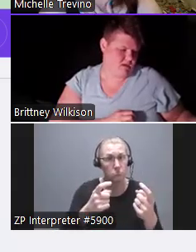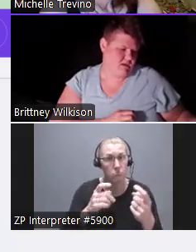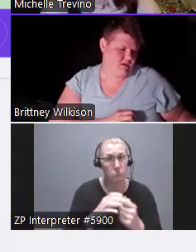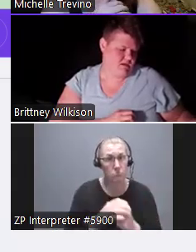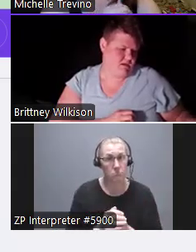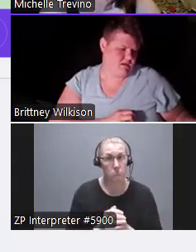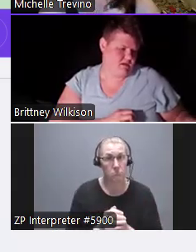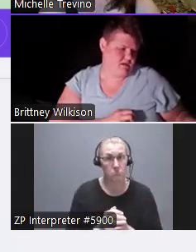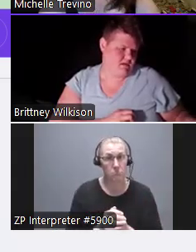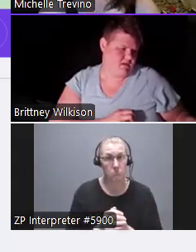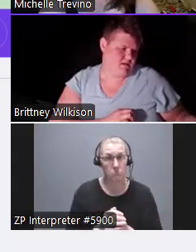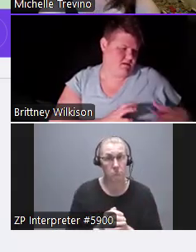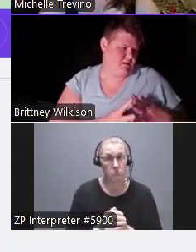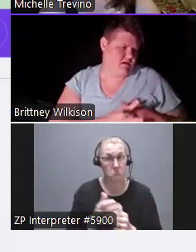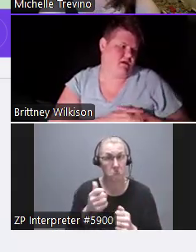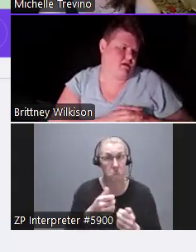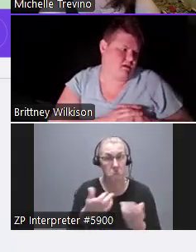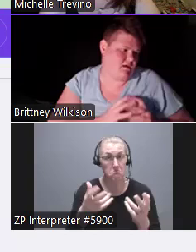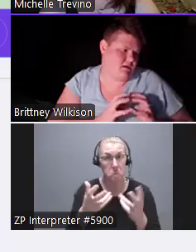comments, things that you would like to share?